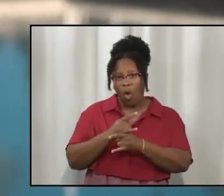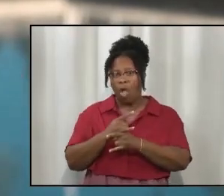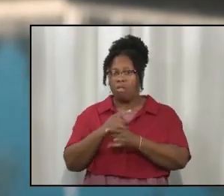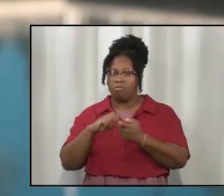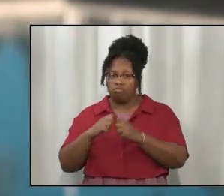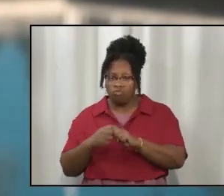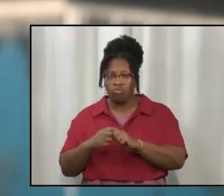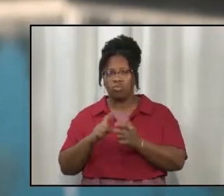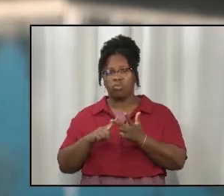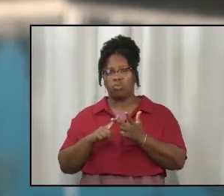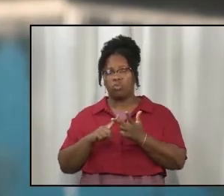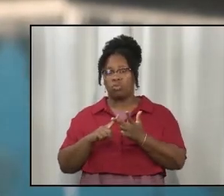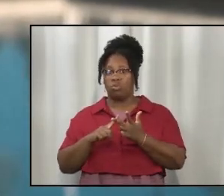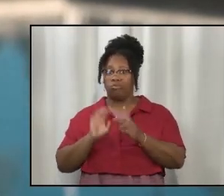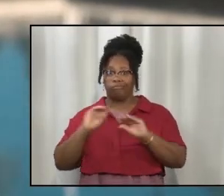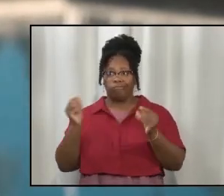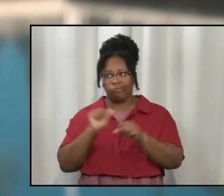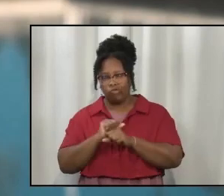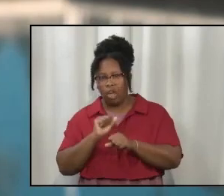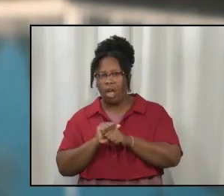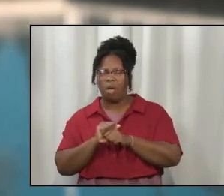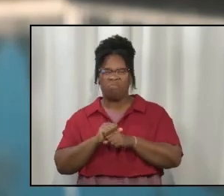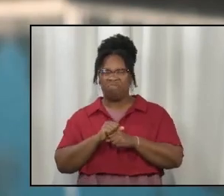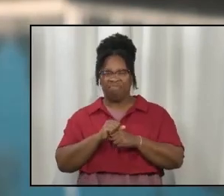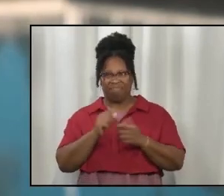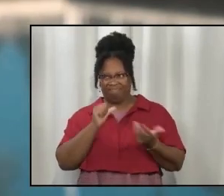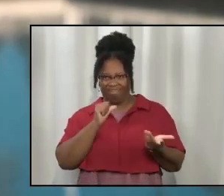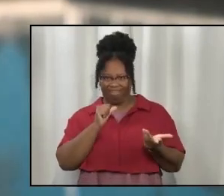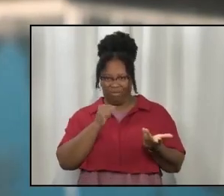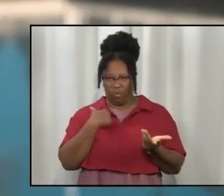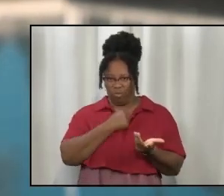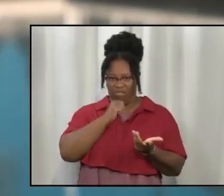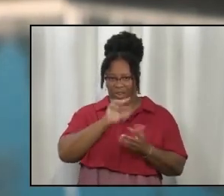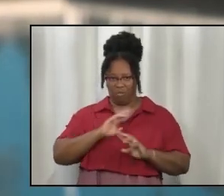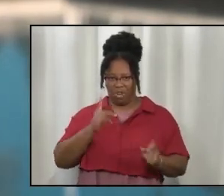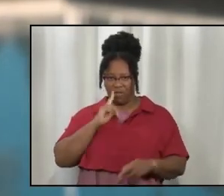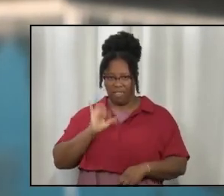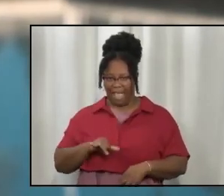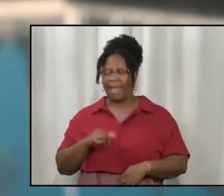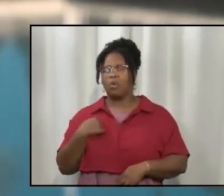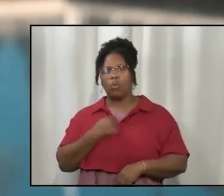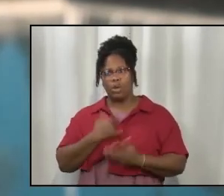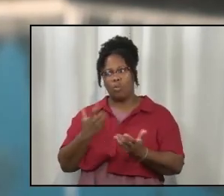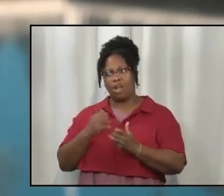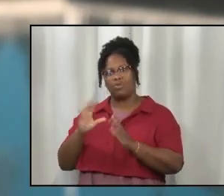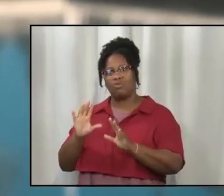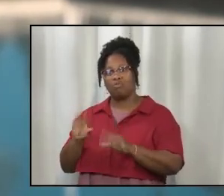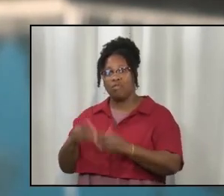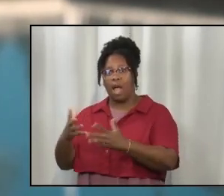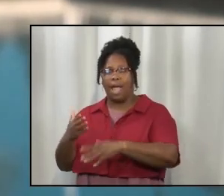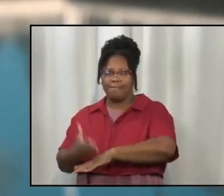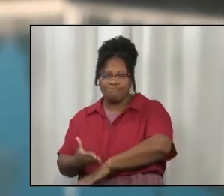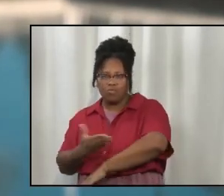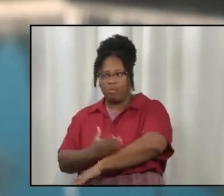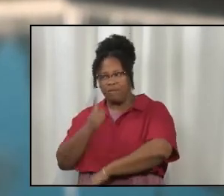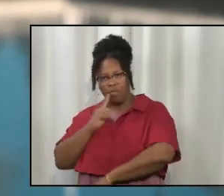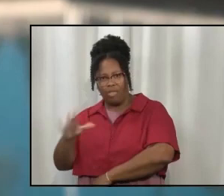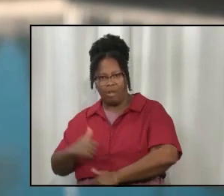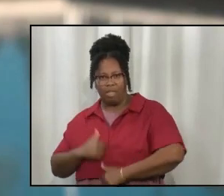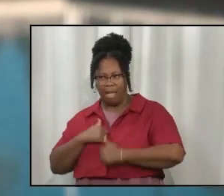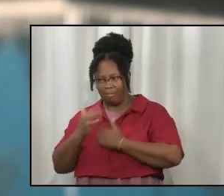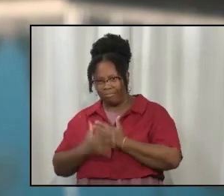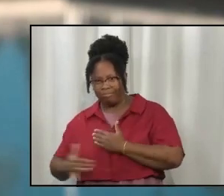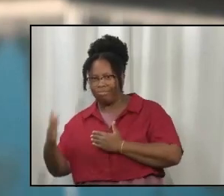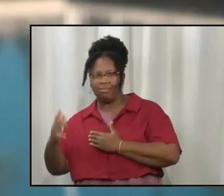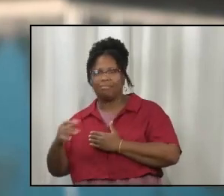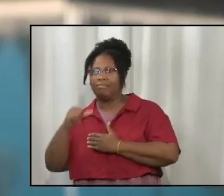when a case intersects with our office to actually try to improve a person's outcome so that they don't engage in criminal activity. The other way I look at